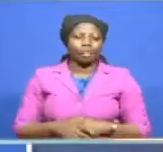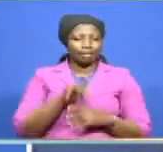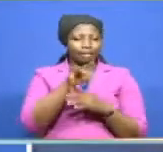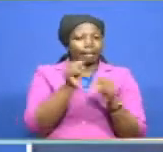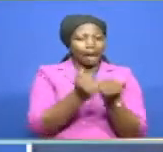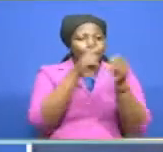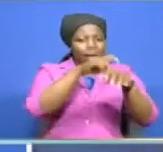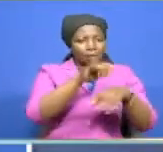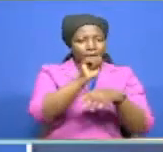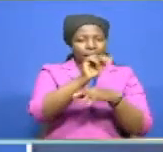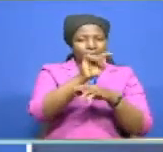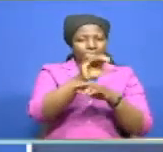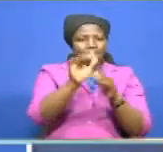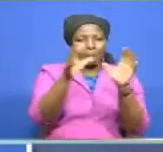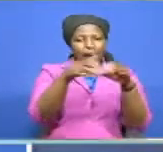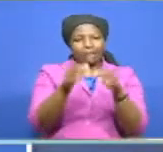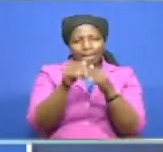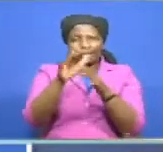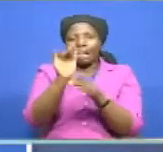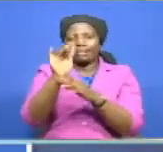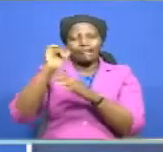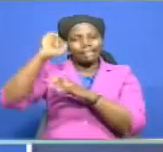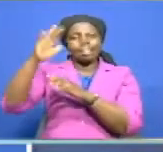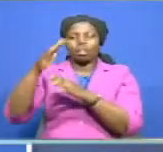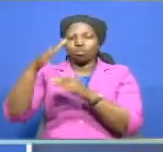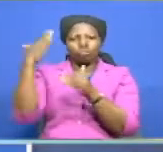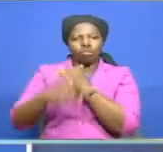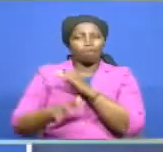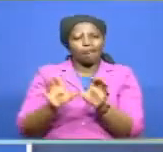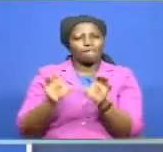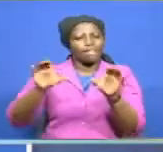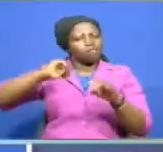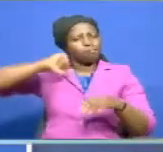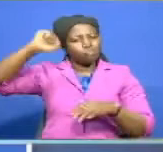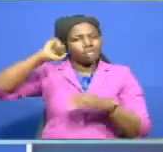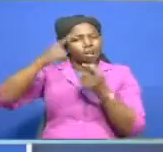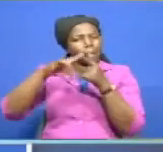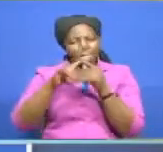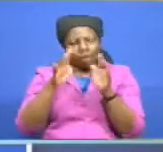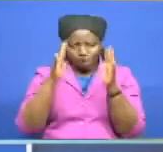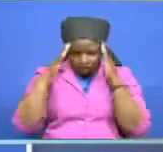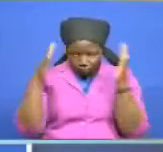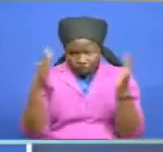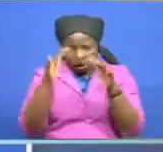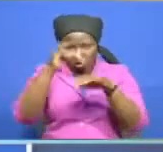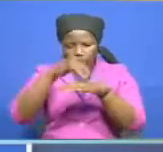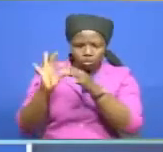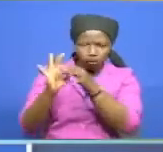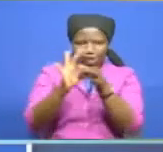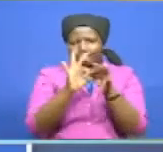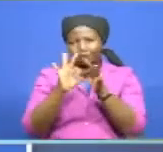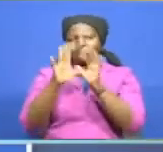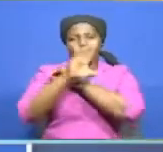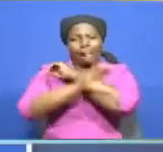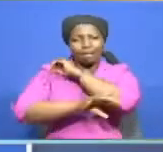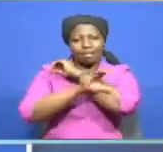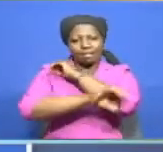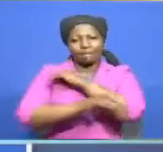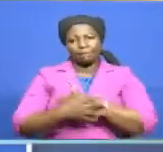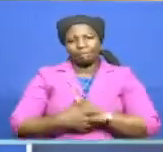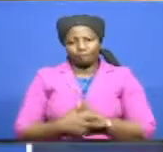Mudavadi called on leaders to shun divisive politics and instead rally their efforts in uniting the country.